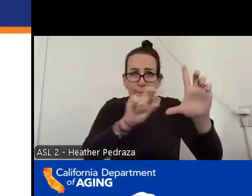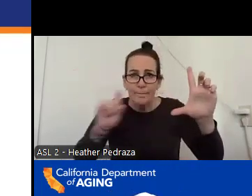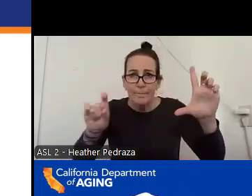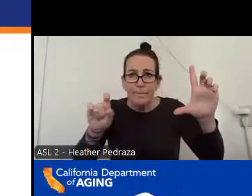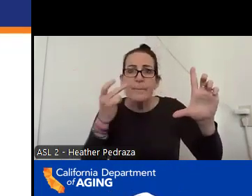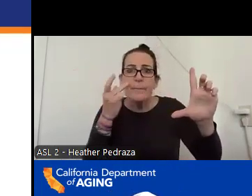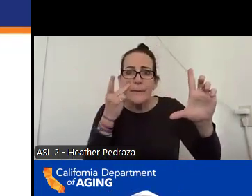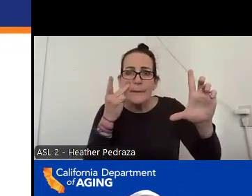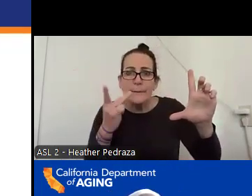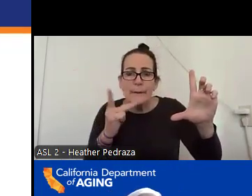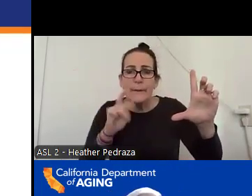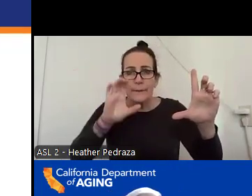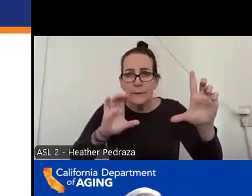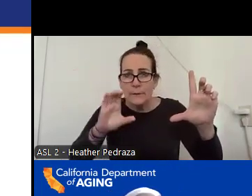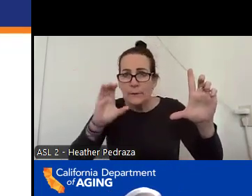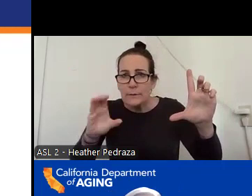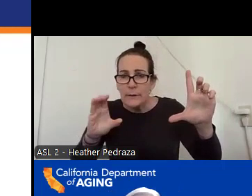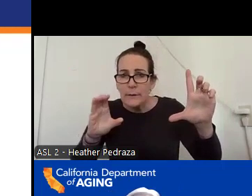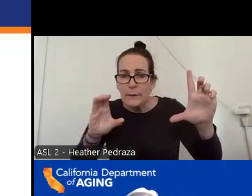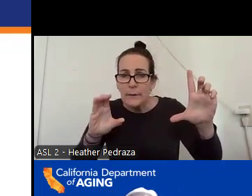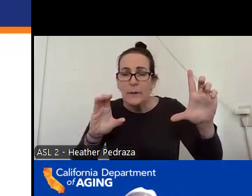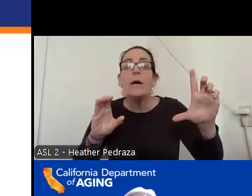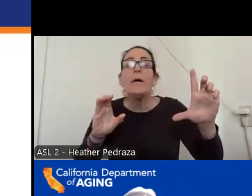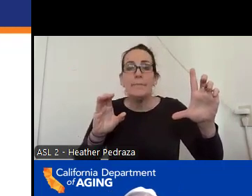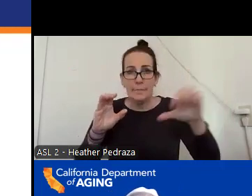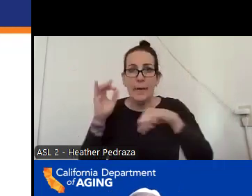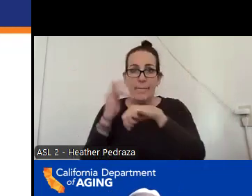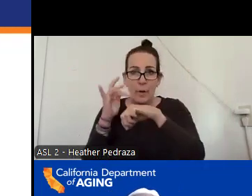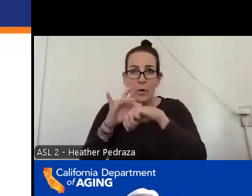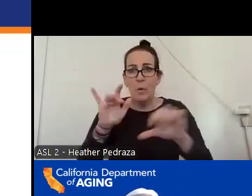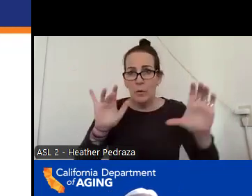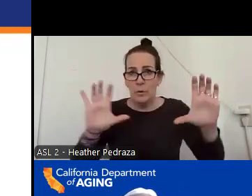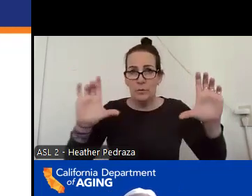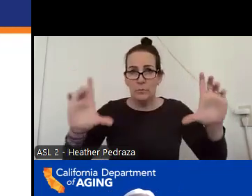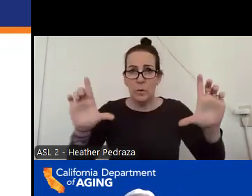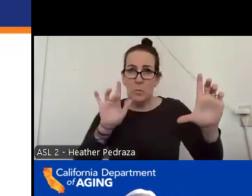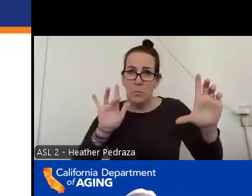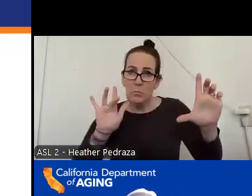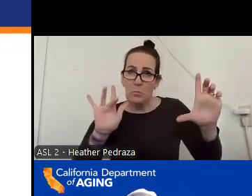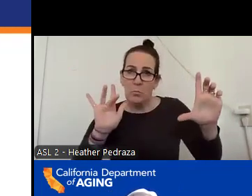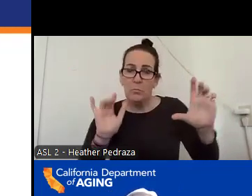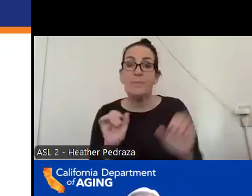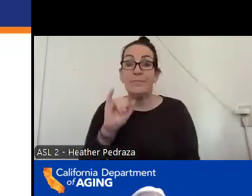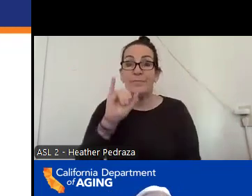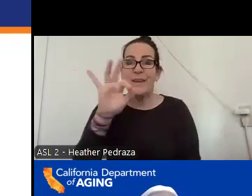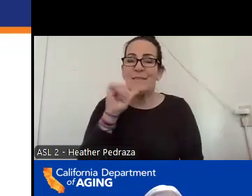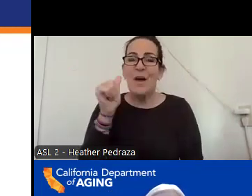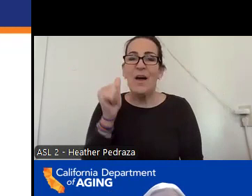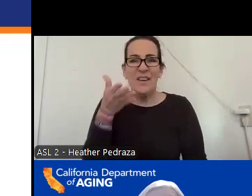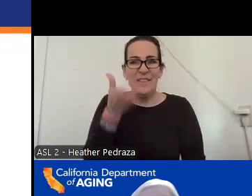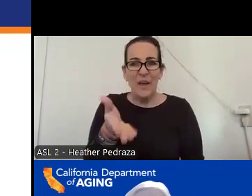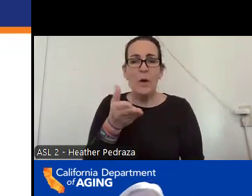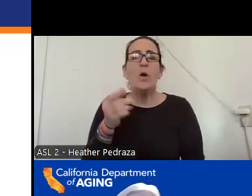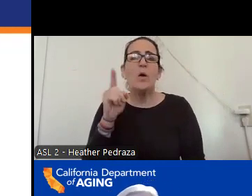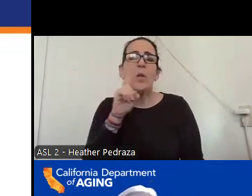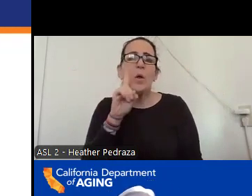see a CC, closed captioning. And if it's not there, check under that More button. Zoom